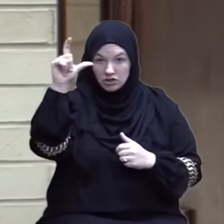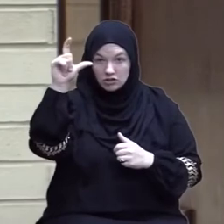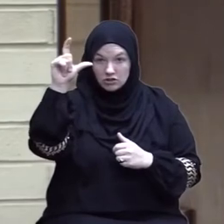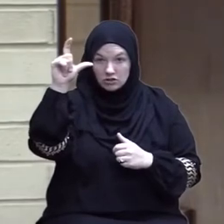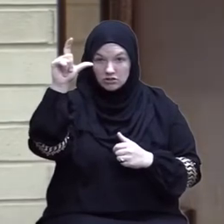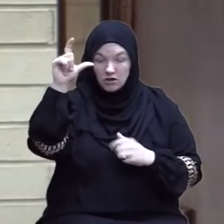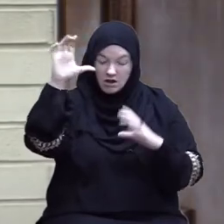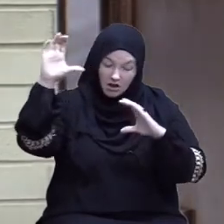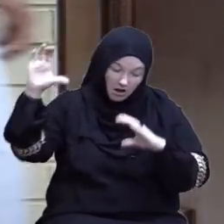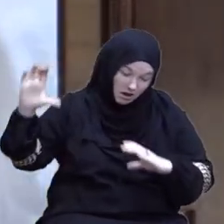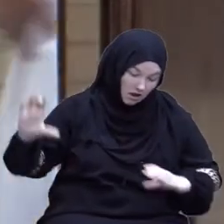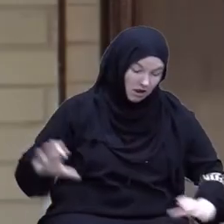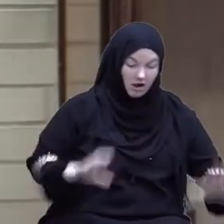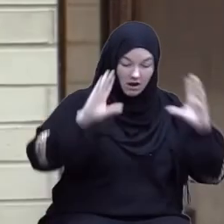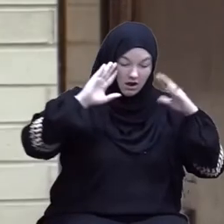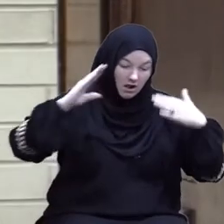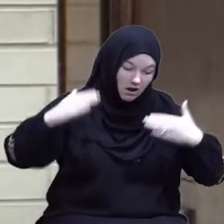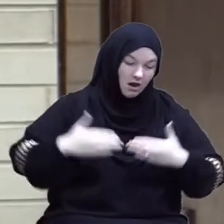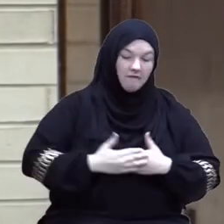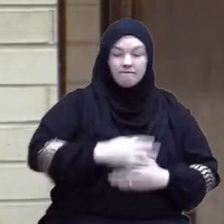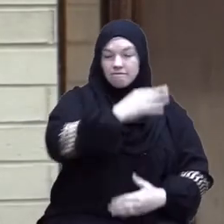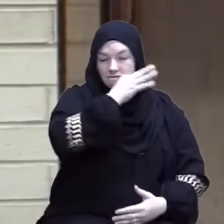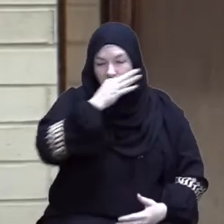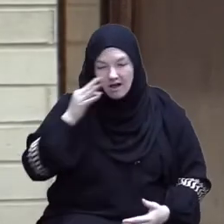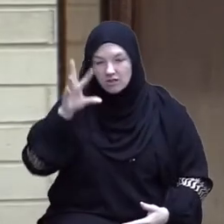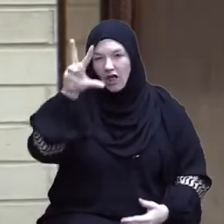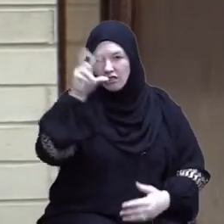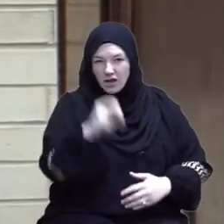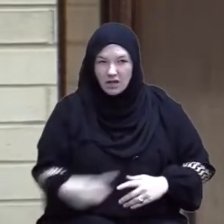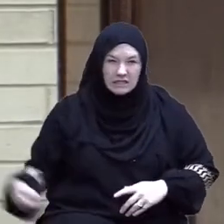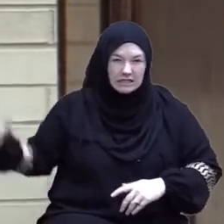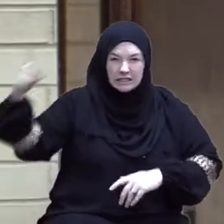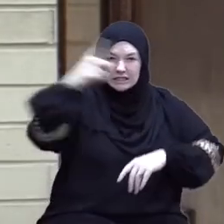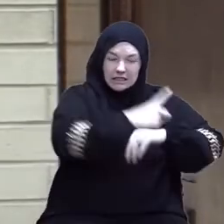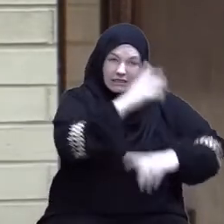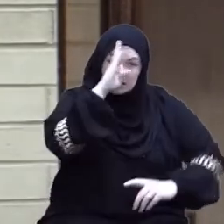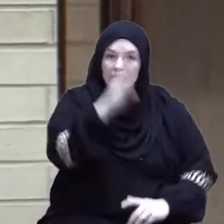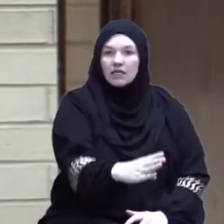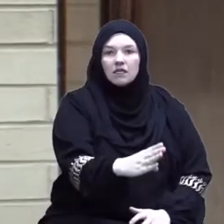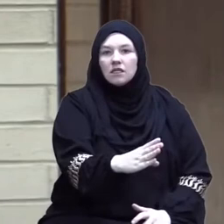night and I fast the 30 days consecutively.